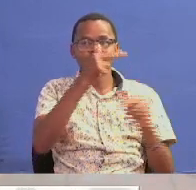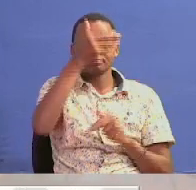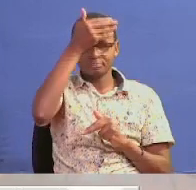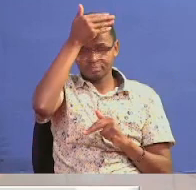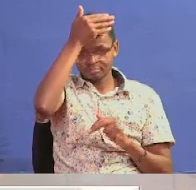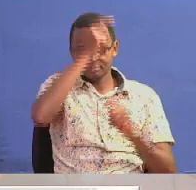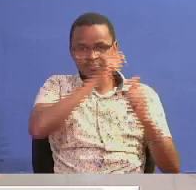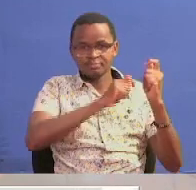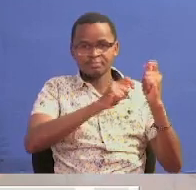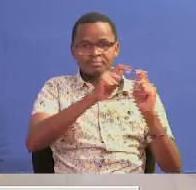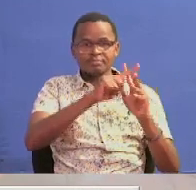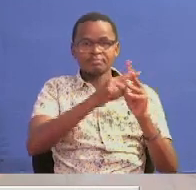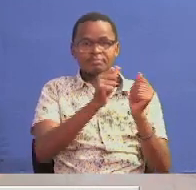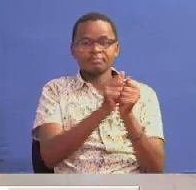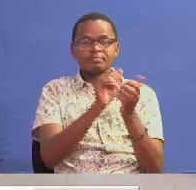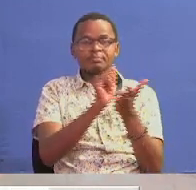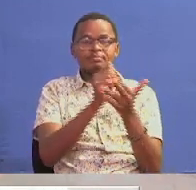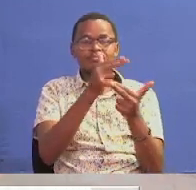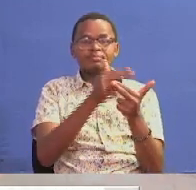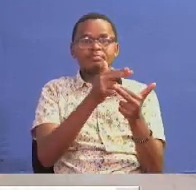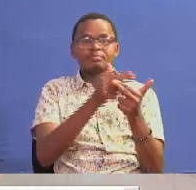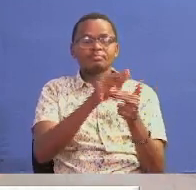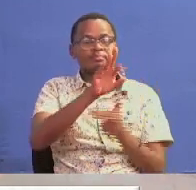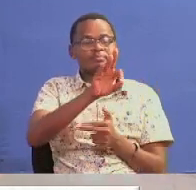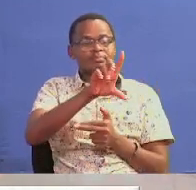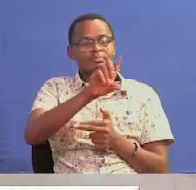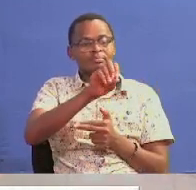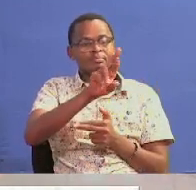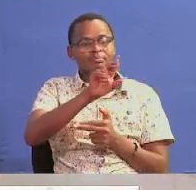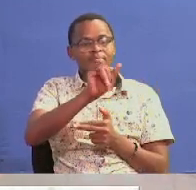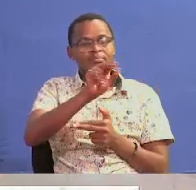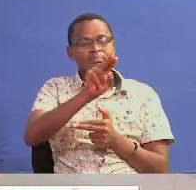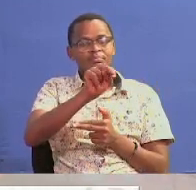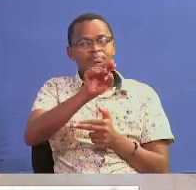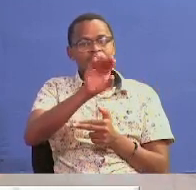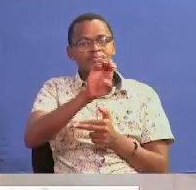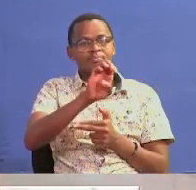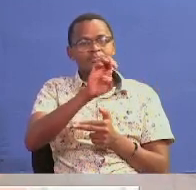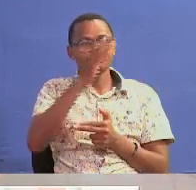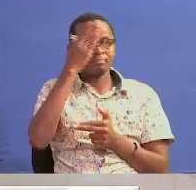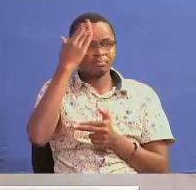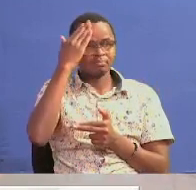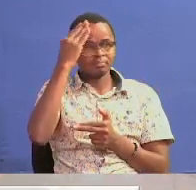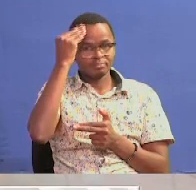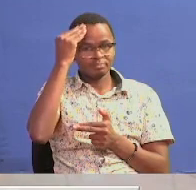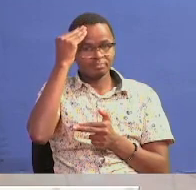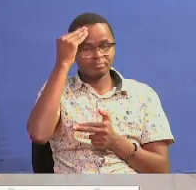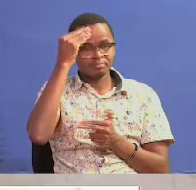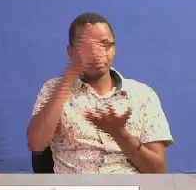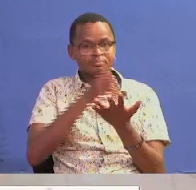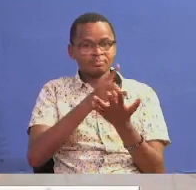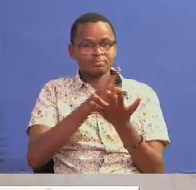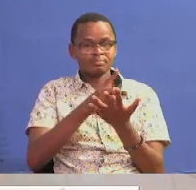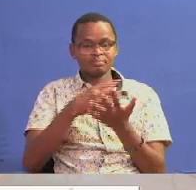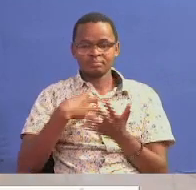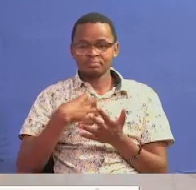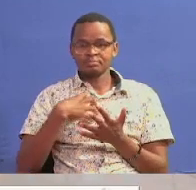professional nursing traditionally begins with that name, Florence Nightingale. Nightingale was a well-educated daughter